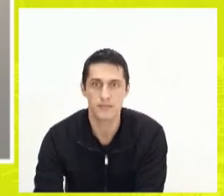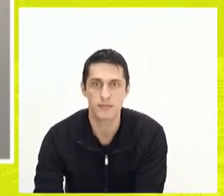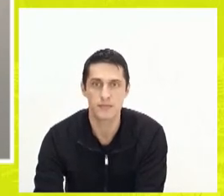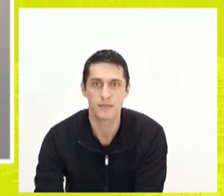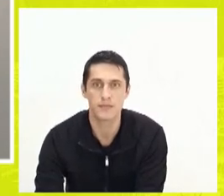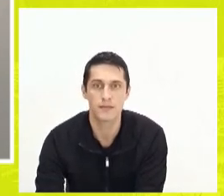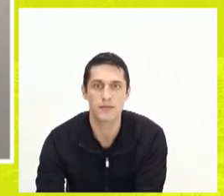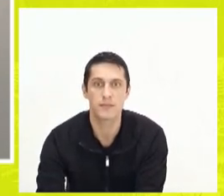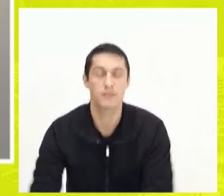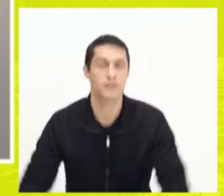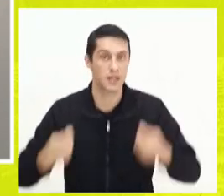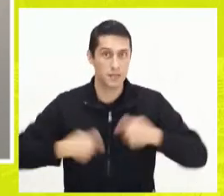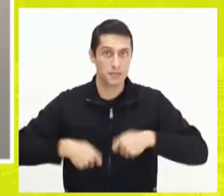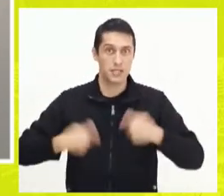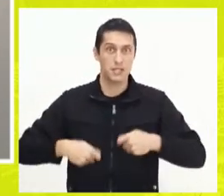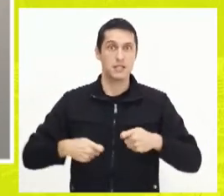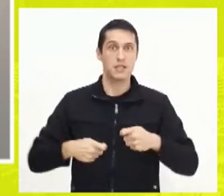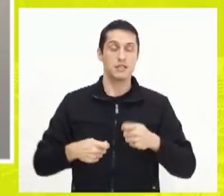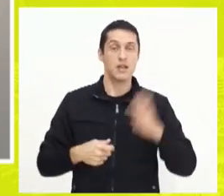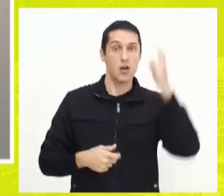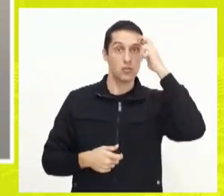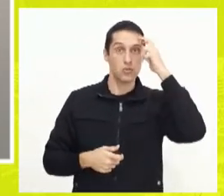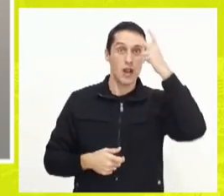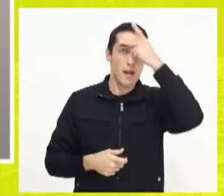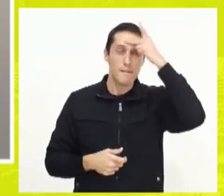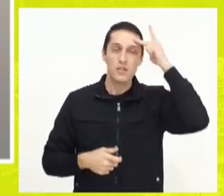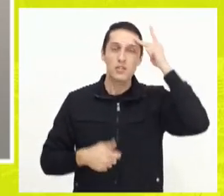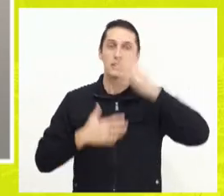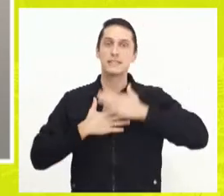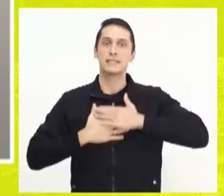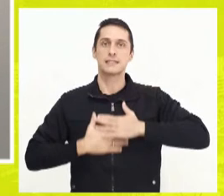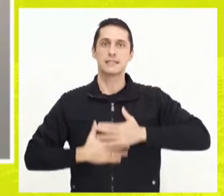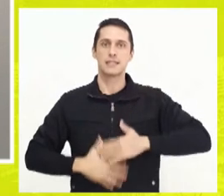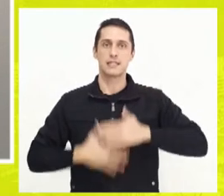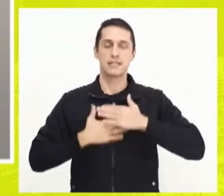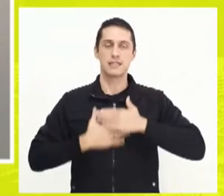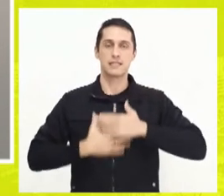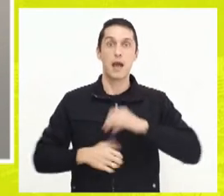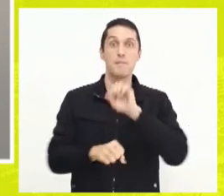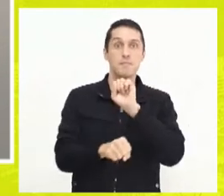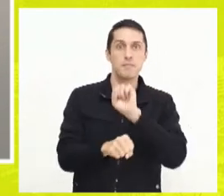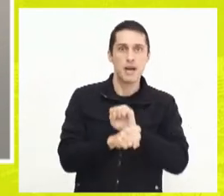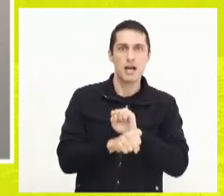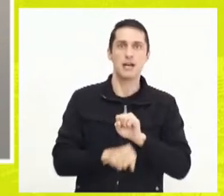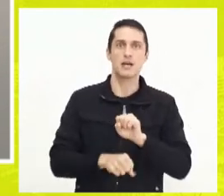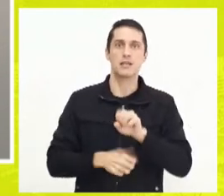encourage people to rest they need to pause they need to breathe